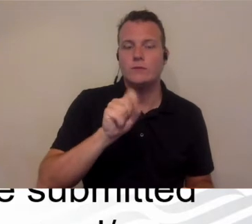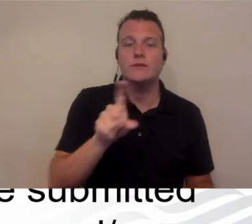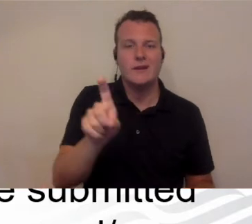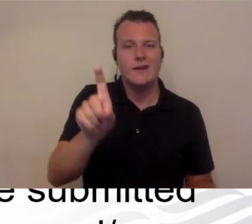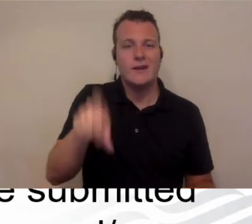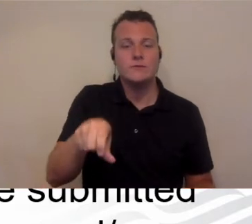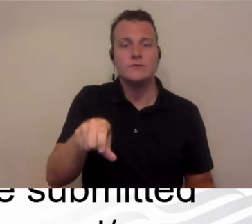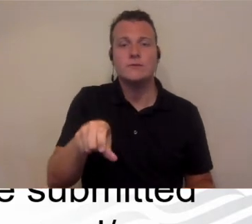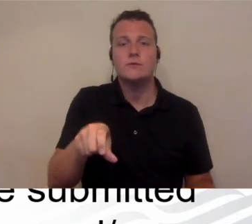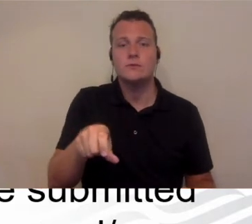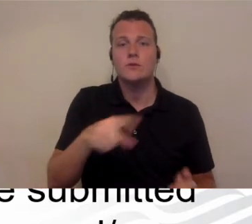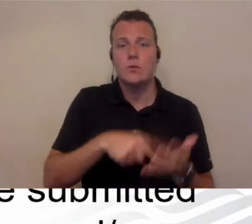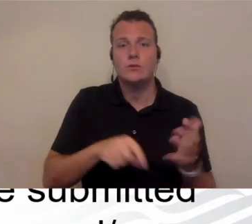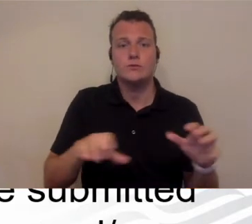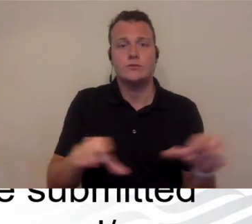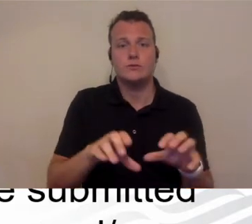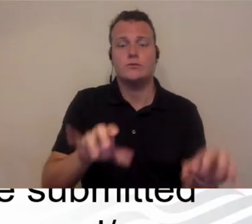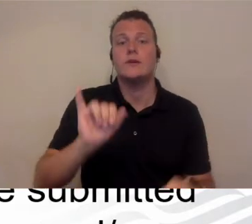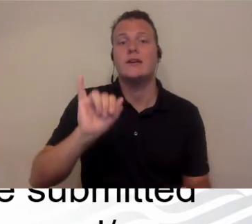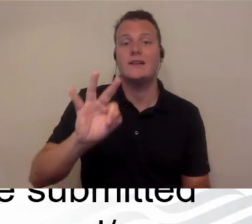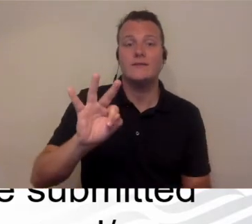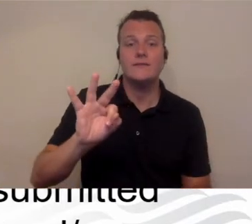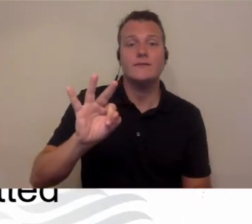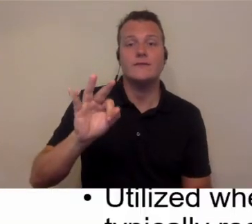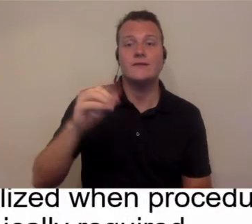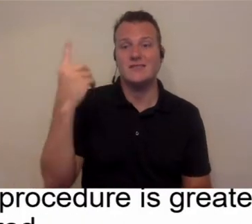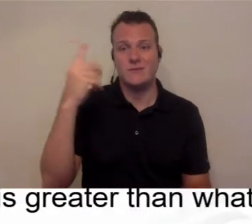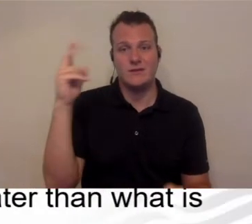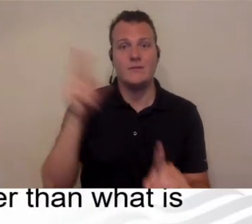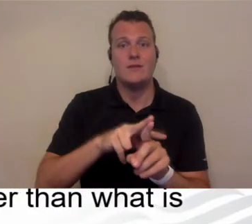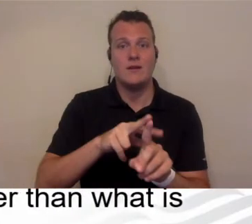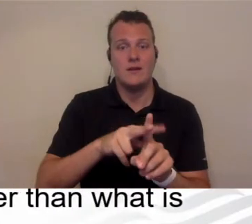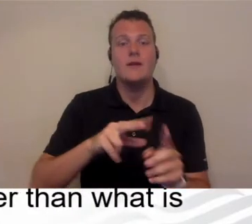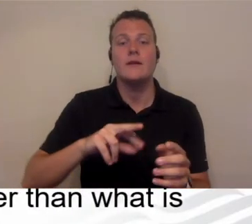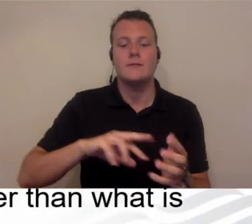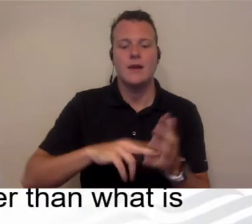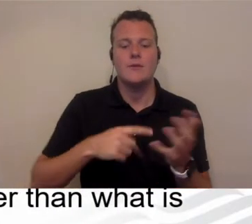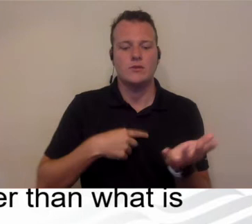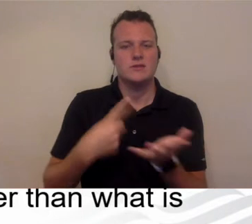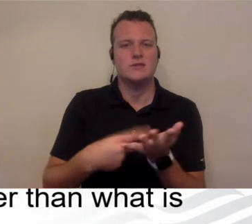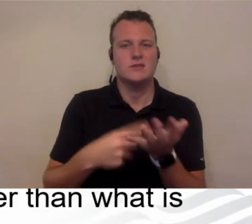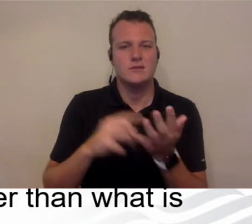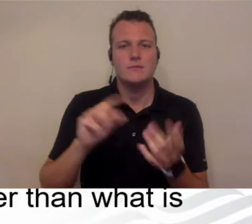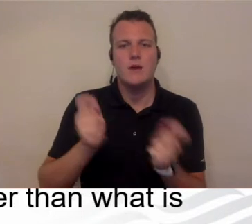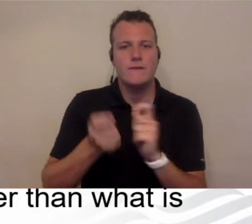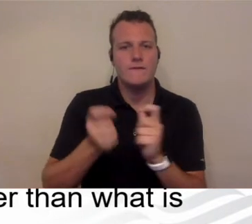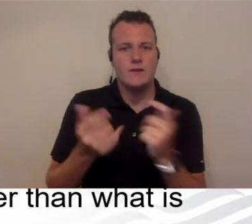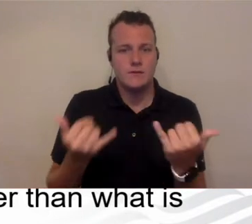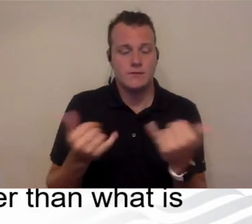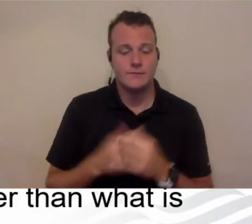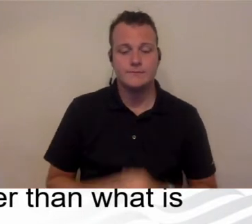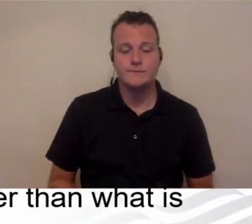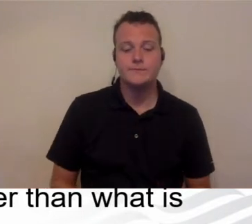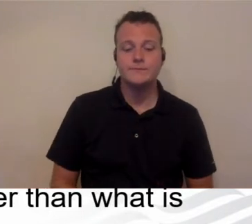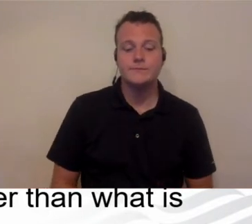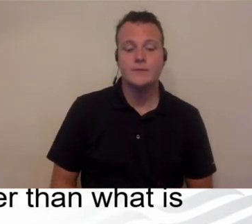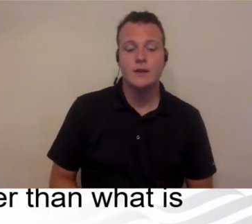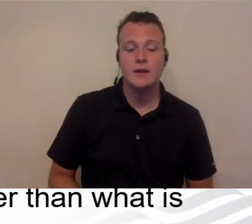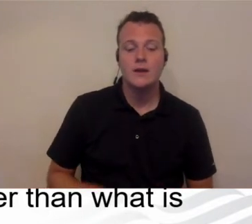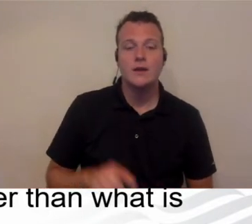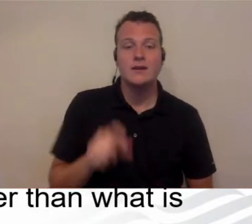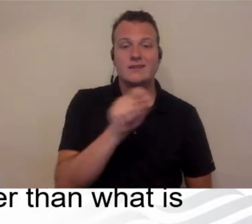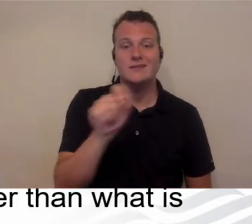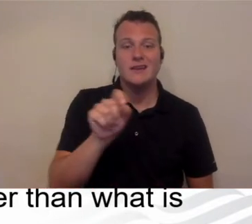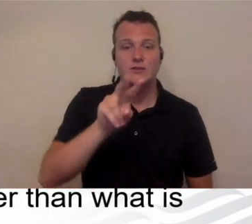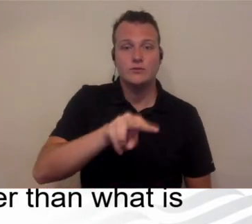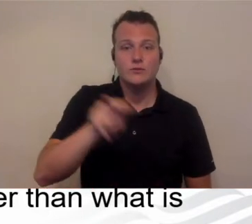do if one of these applies. So I'm going to go through the modifiers now. So the 22, and these are the